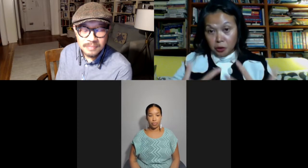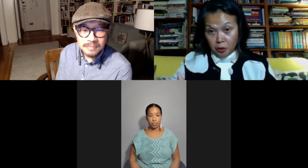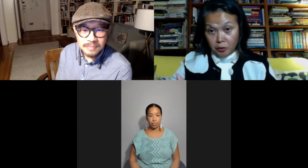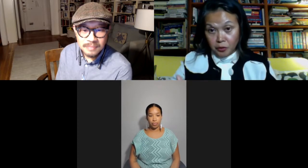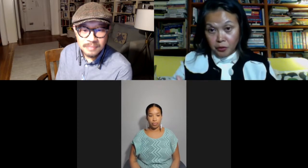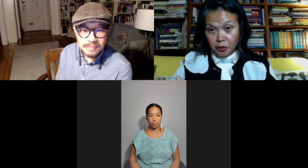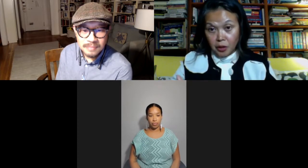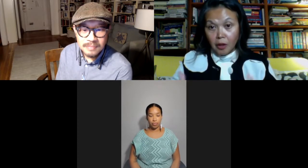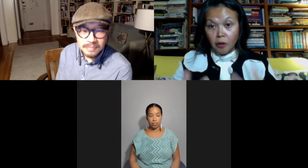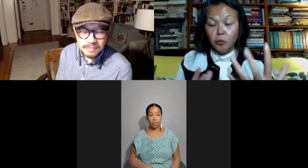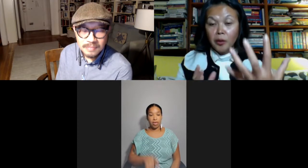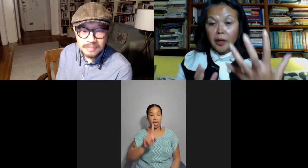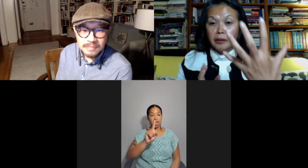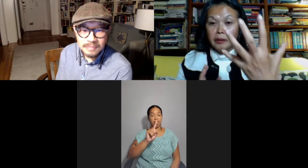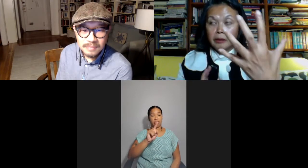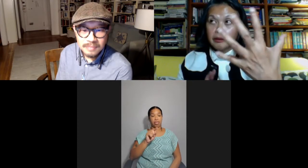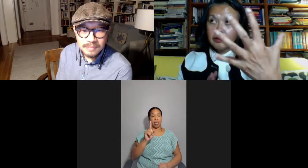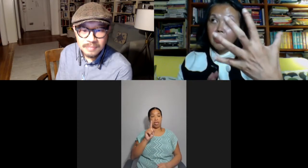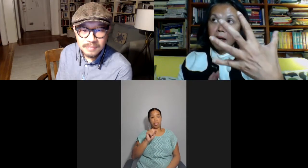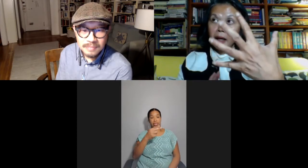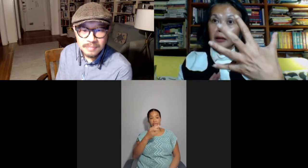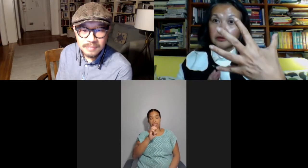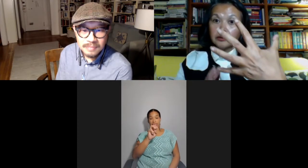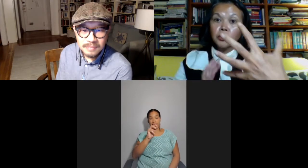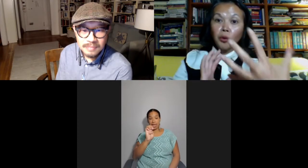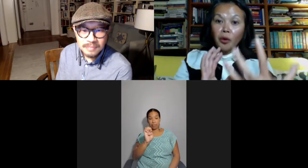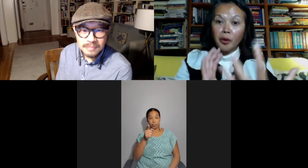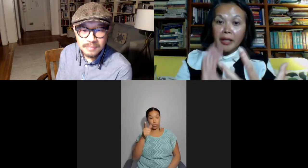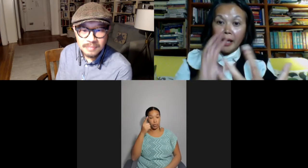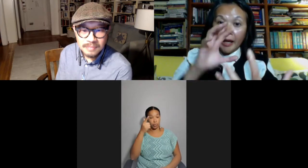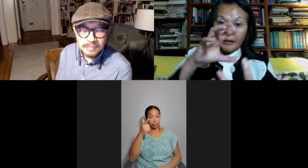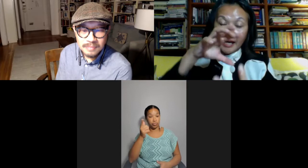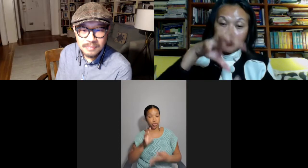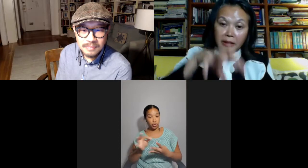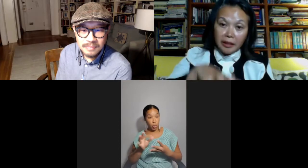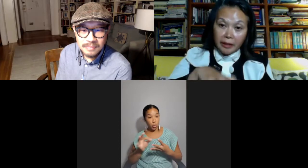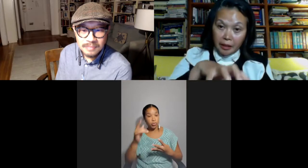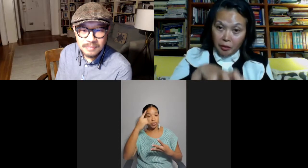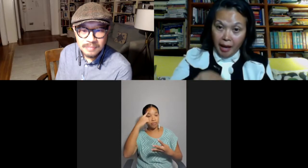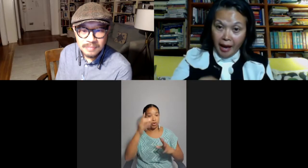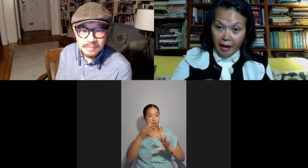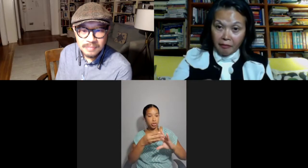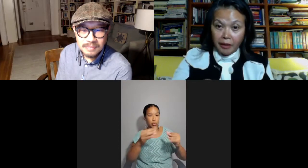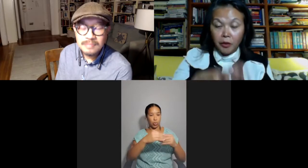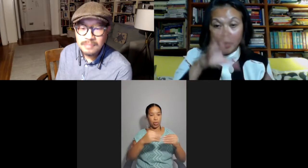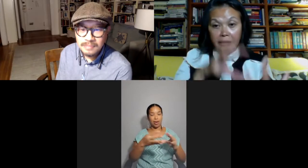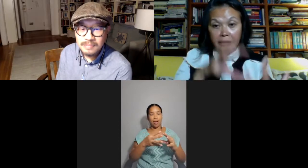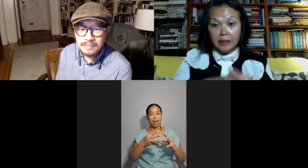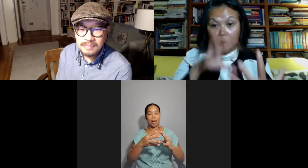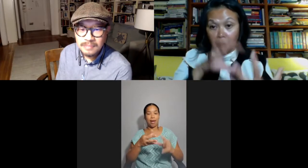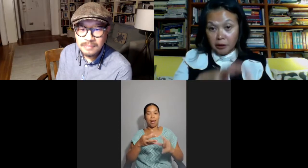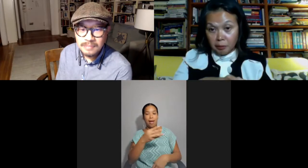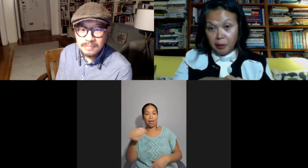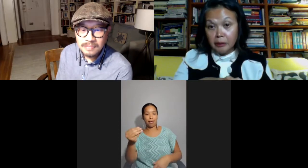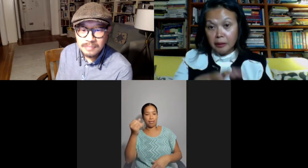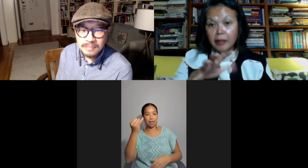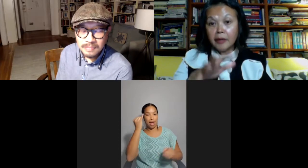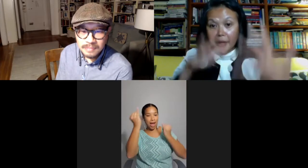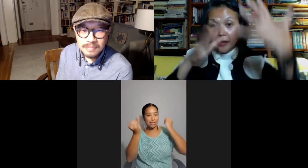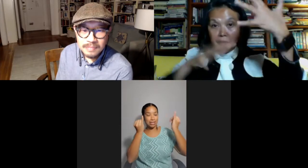you chose with the story and idea that you have. And your ideas are